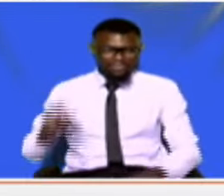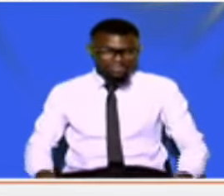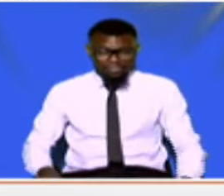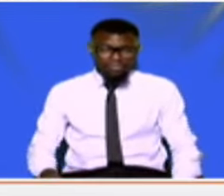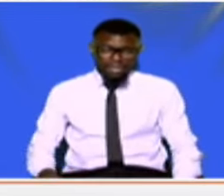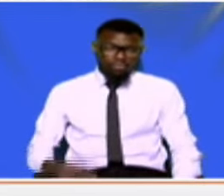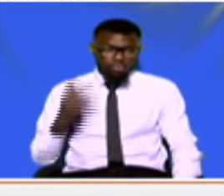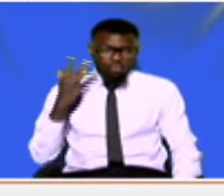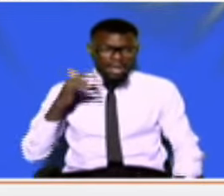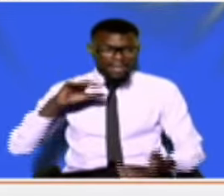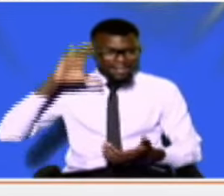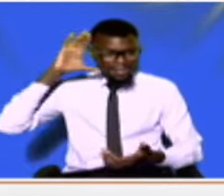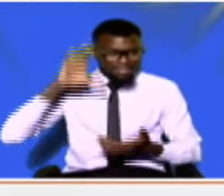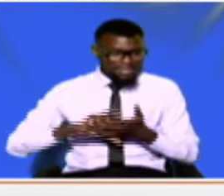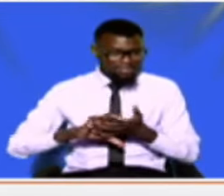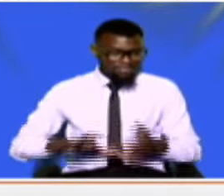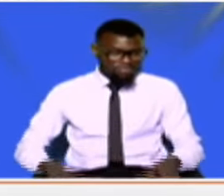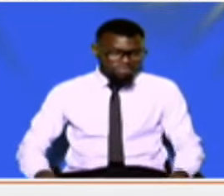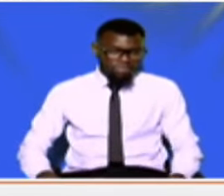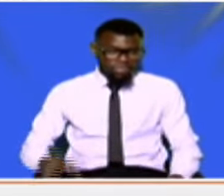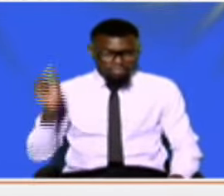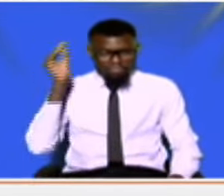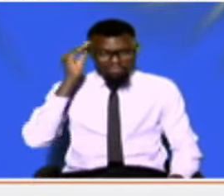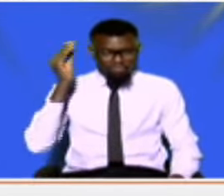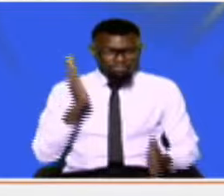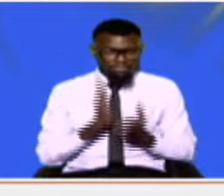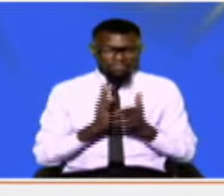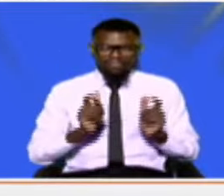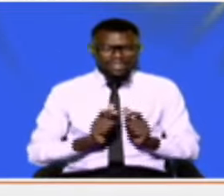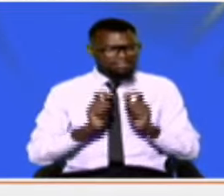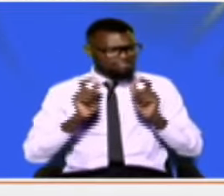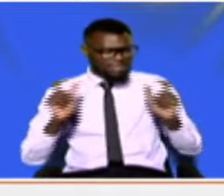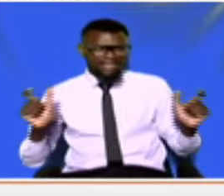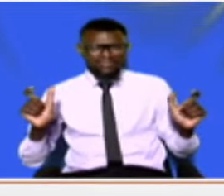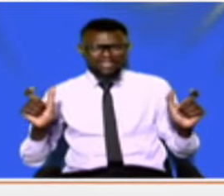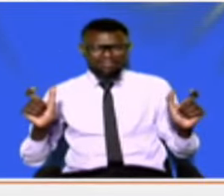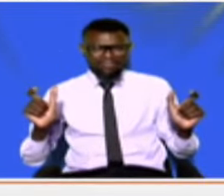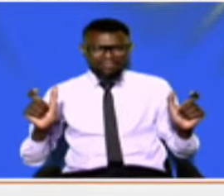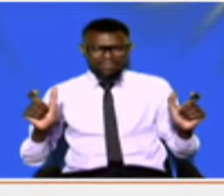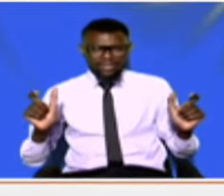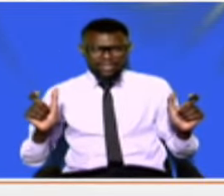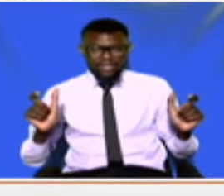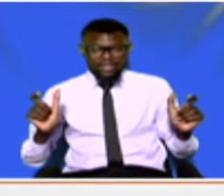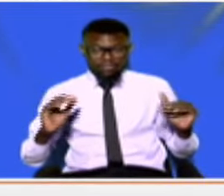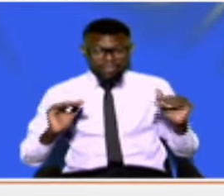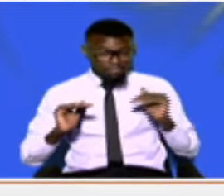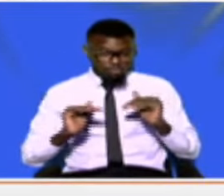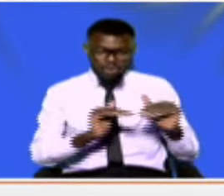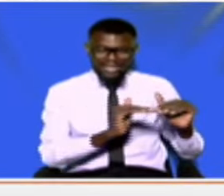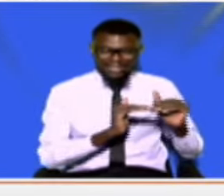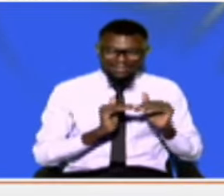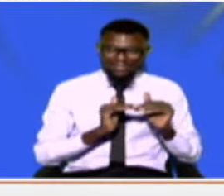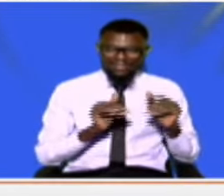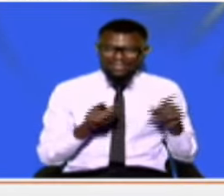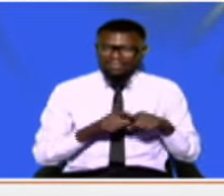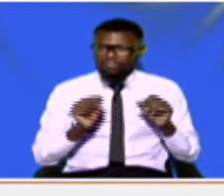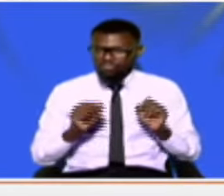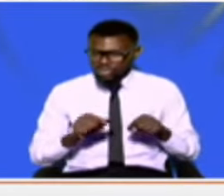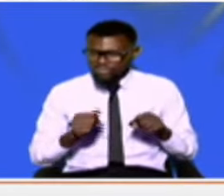believe education is the greatest equalizer and education is the greatest